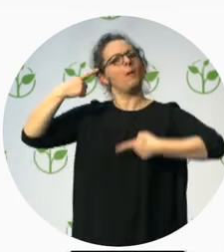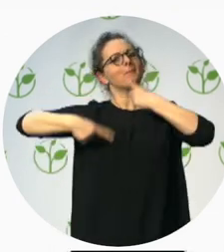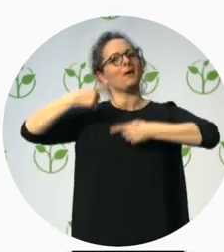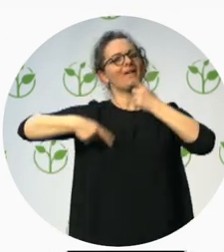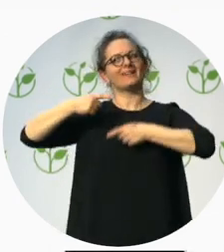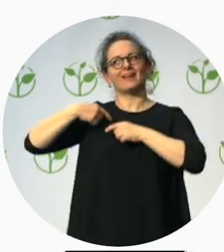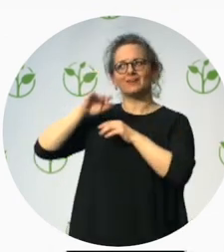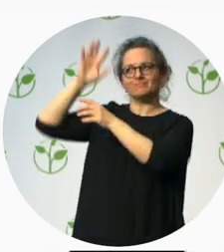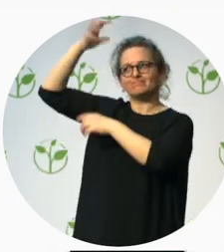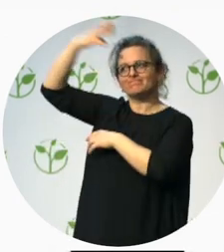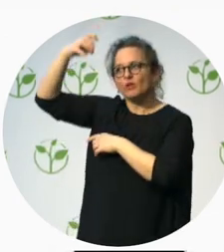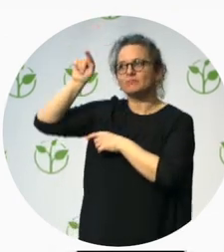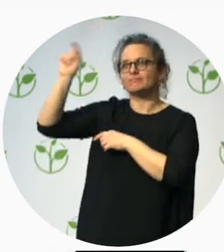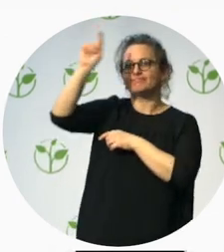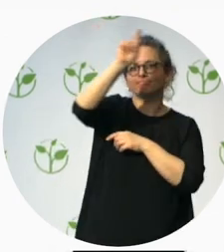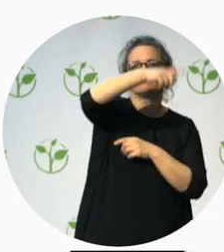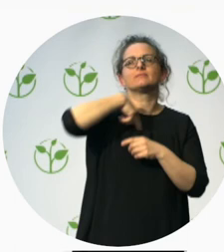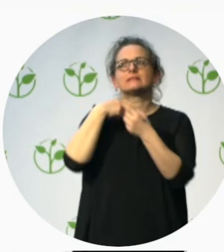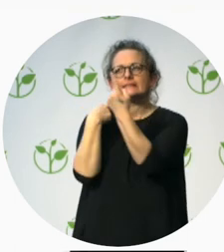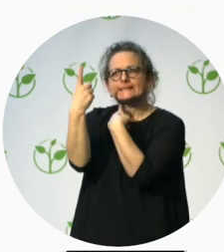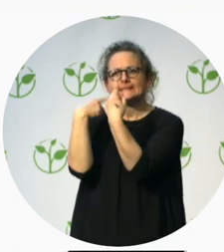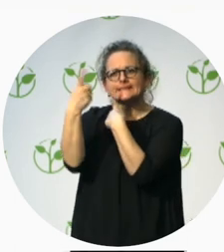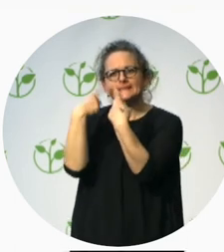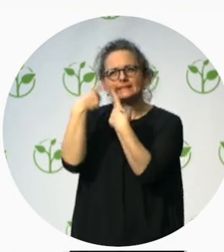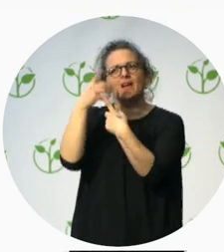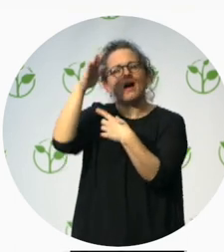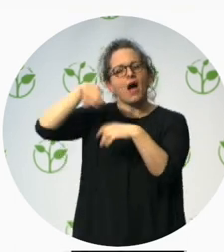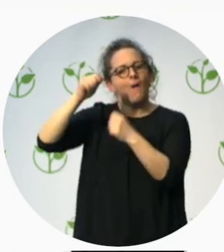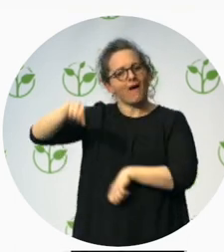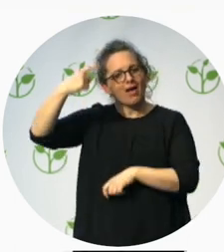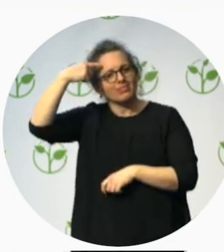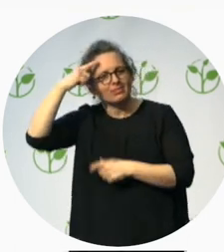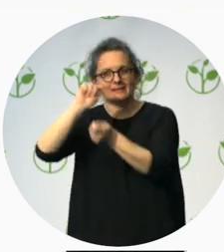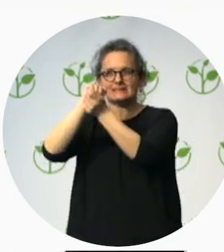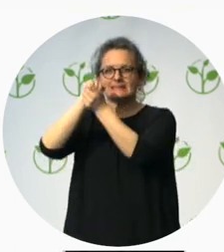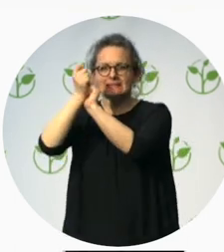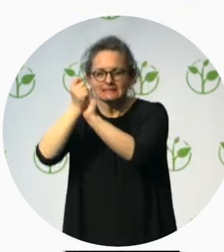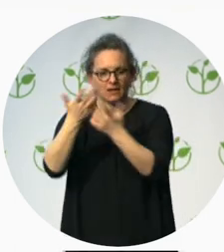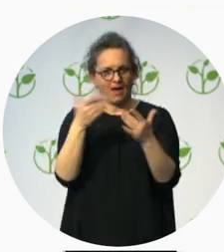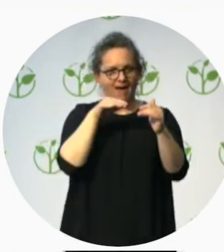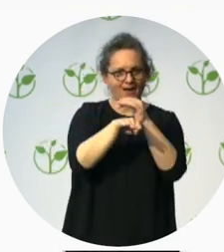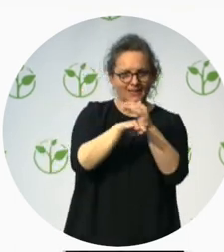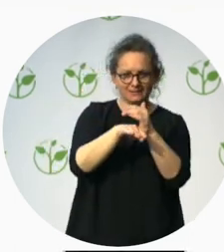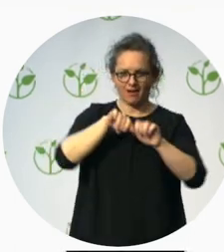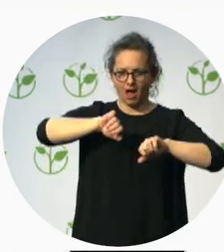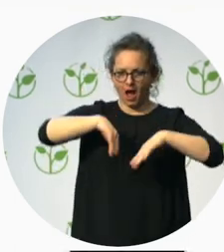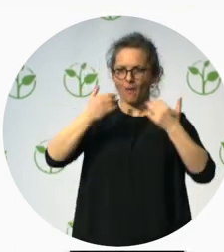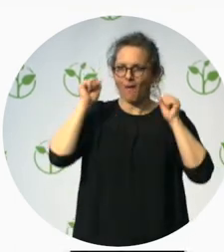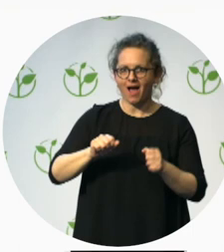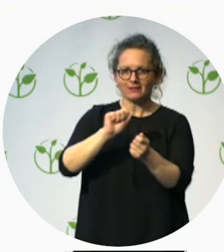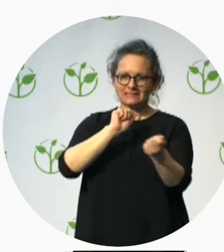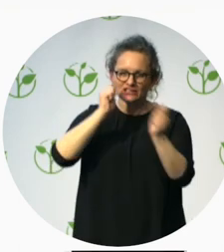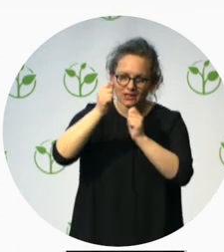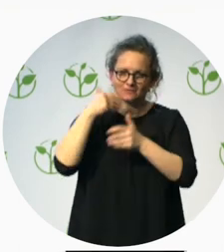most efficient innovations from the Zero Project research, and on the long run